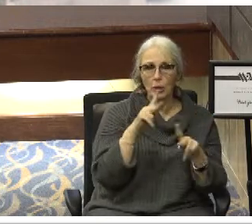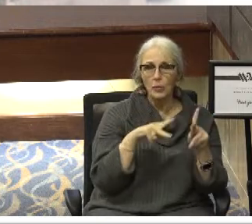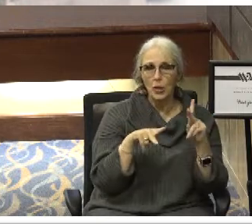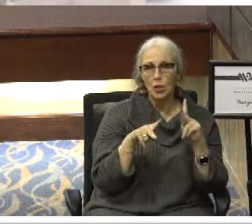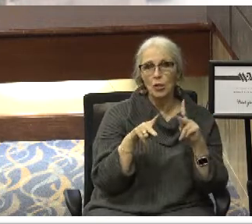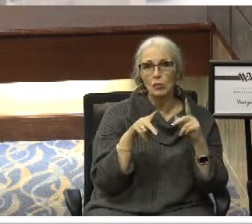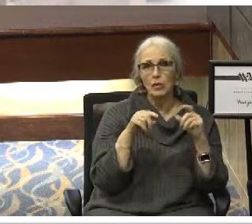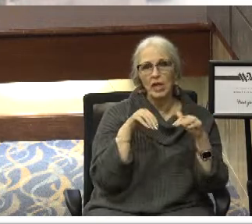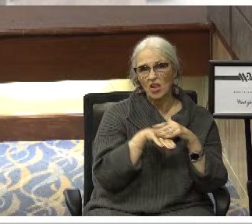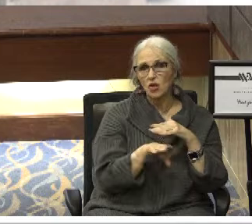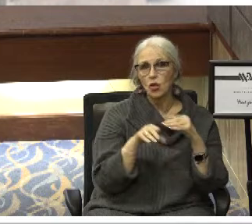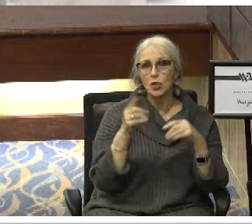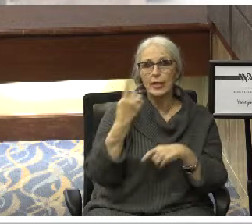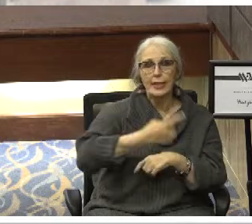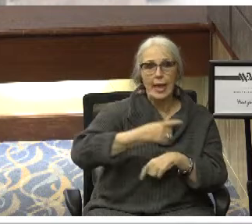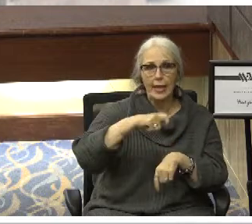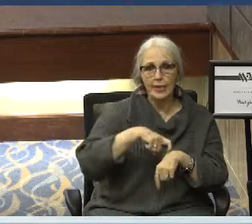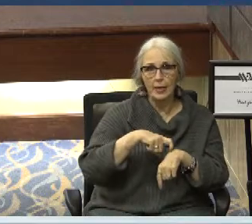the daytime.